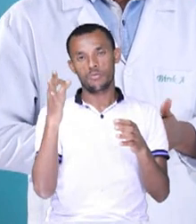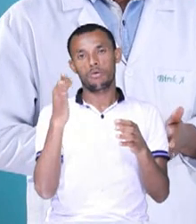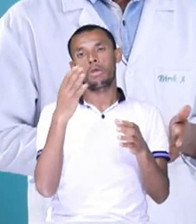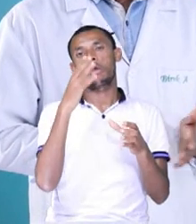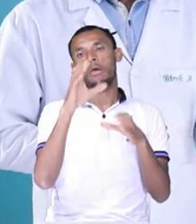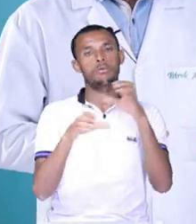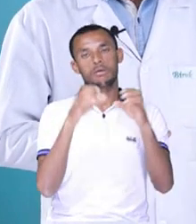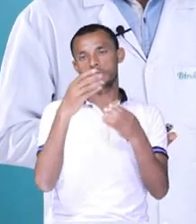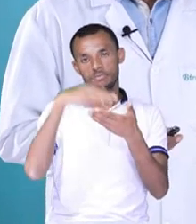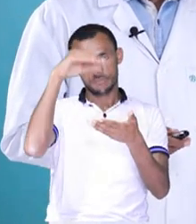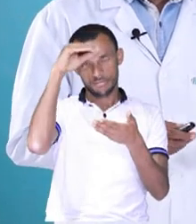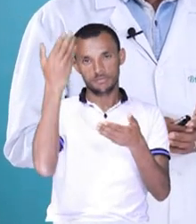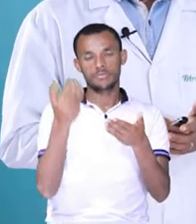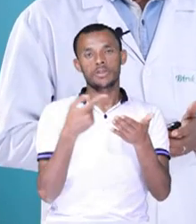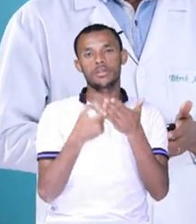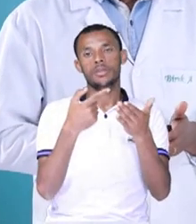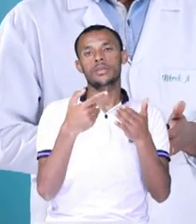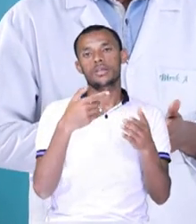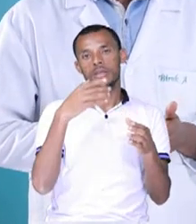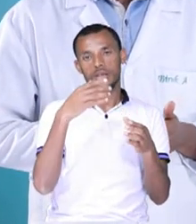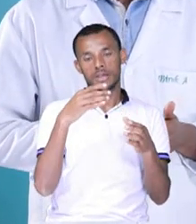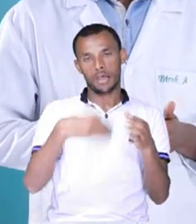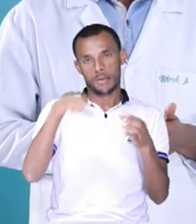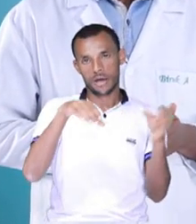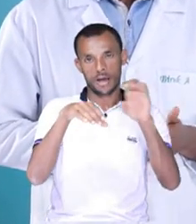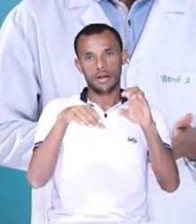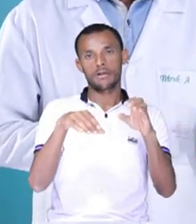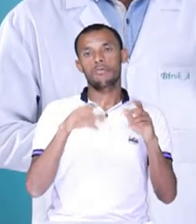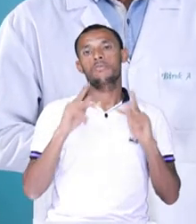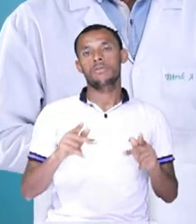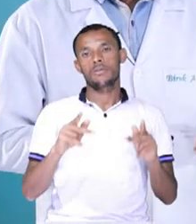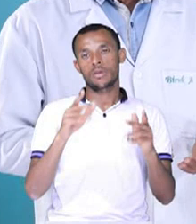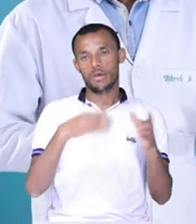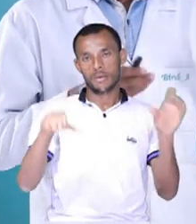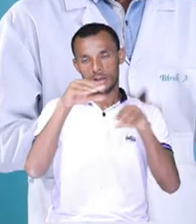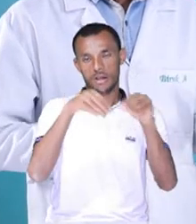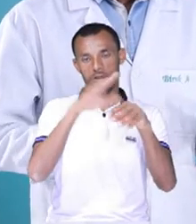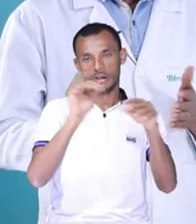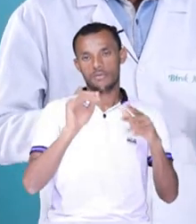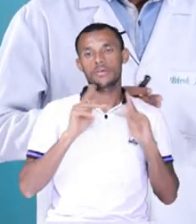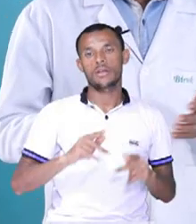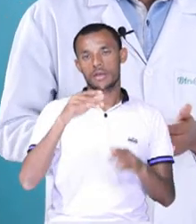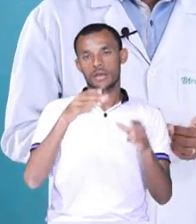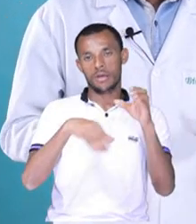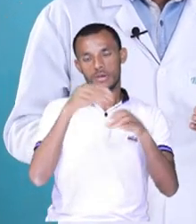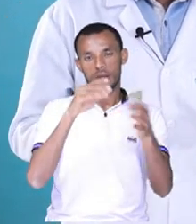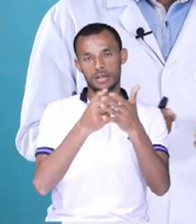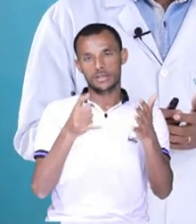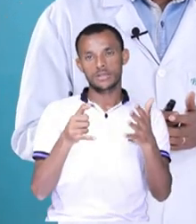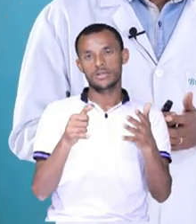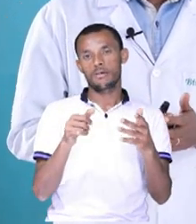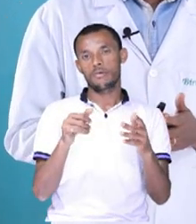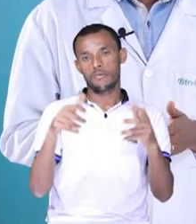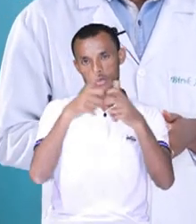chemistry. Therefore, this chemical kinetics is under physical chemistry. Physical chemistry concerned the interaction between especially